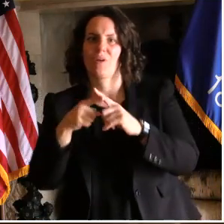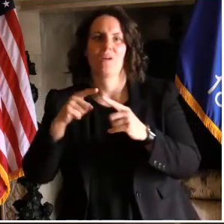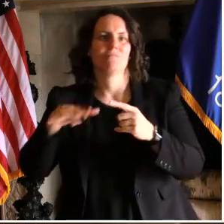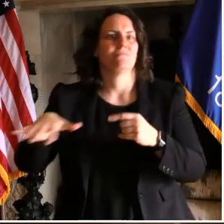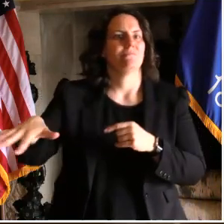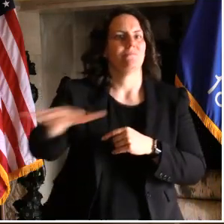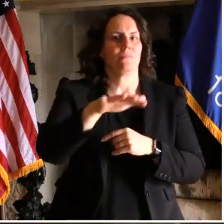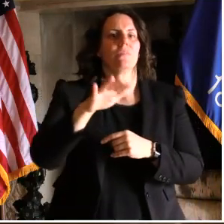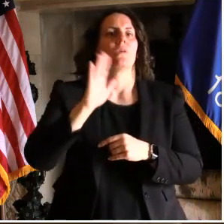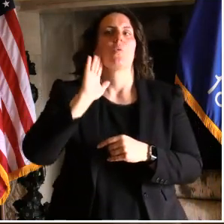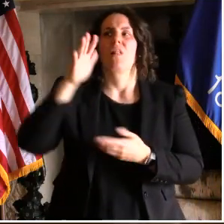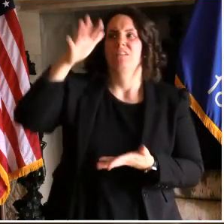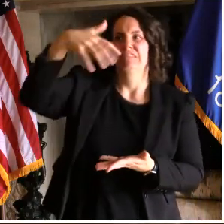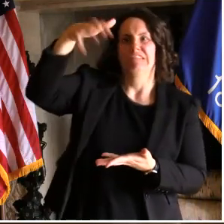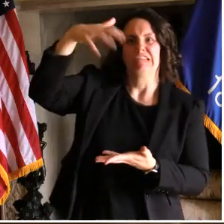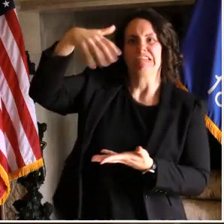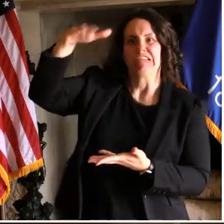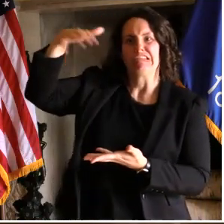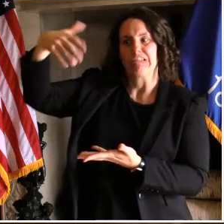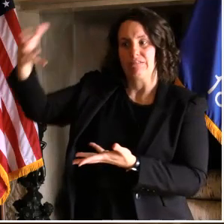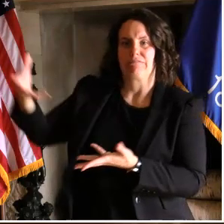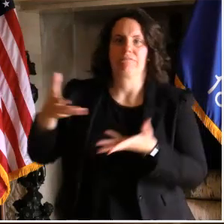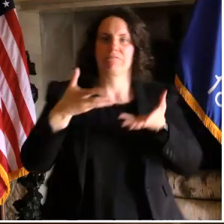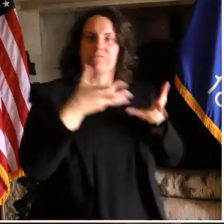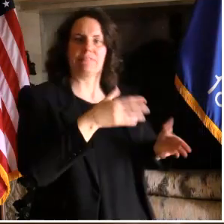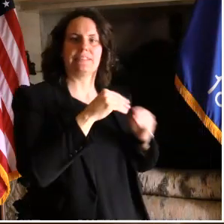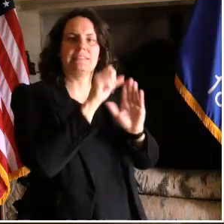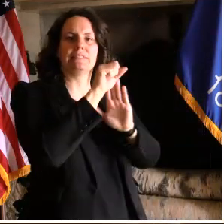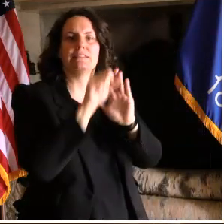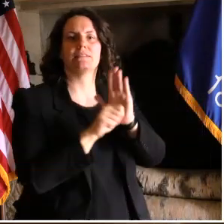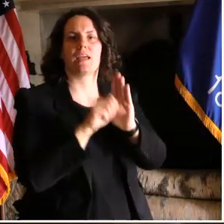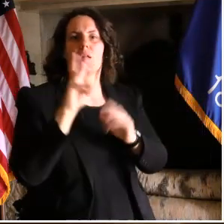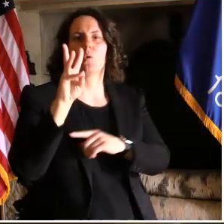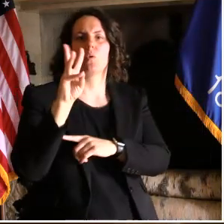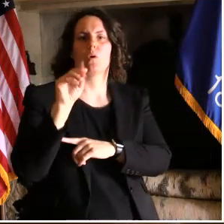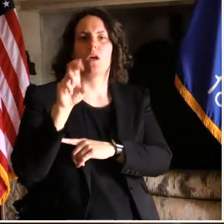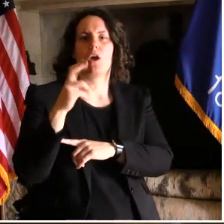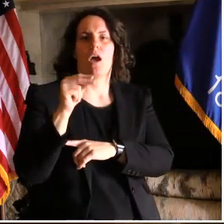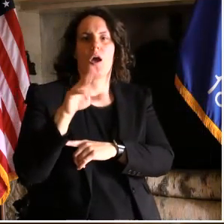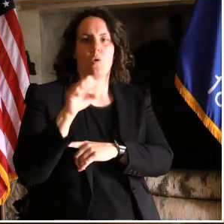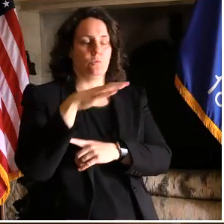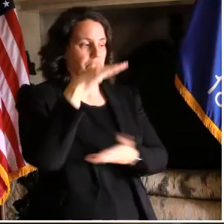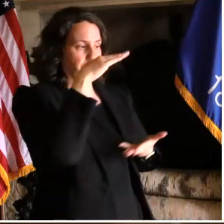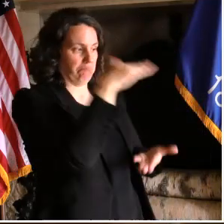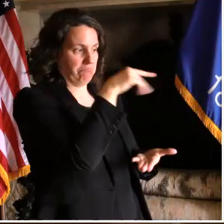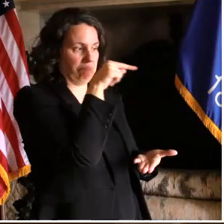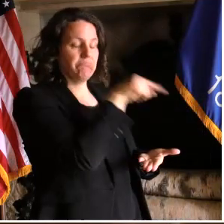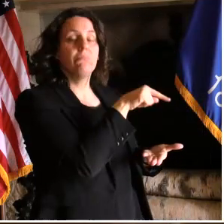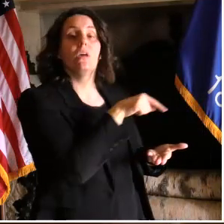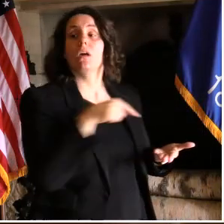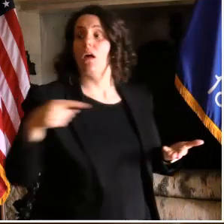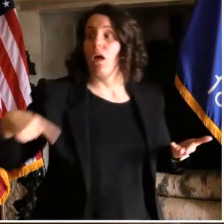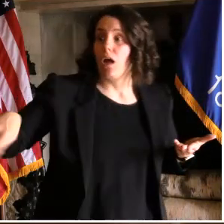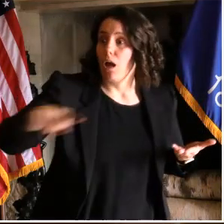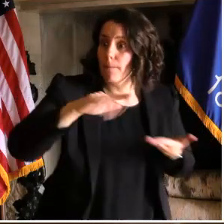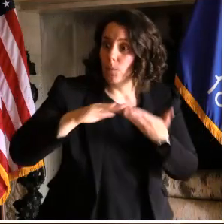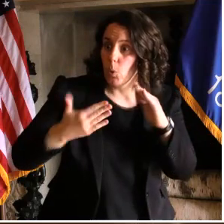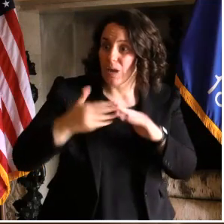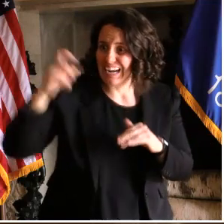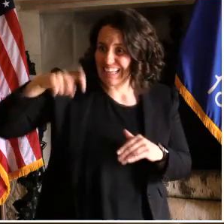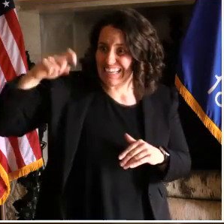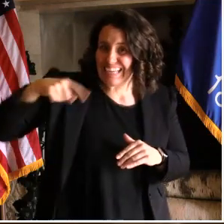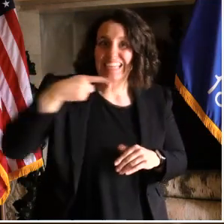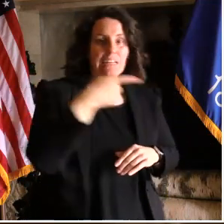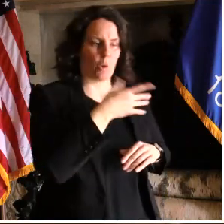them based on the priorities set forth, much like how we're distributing the Strategic